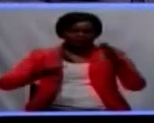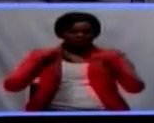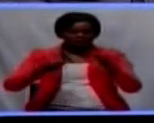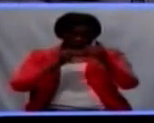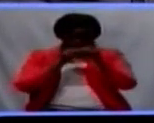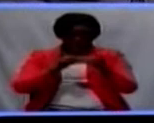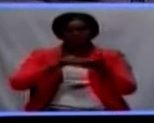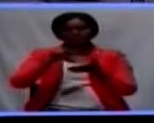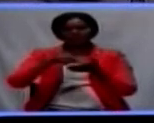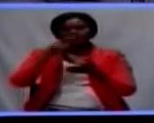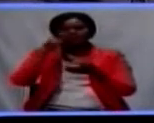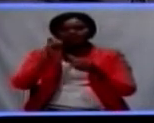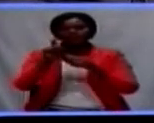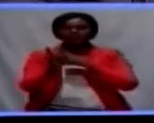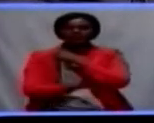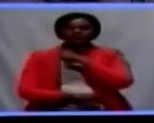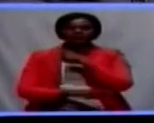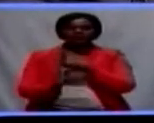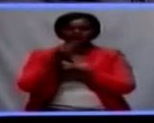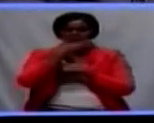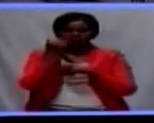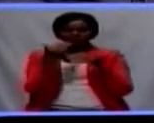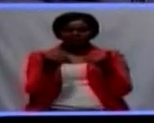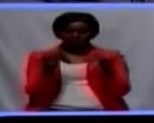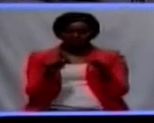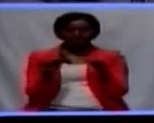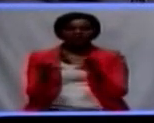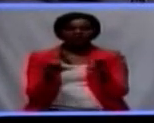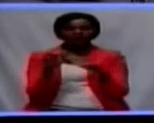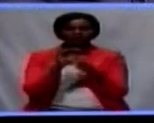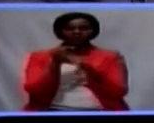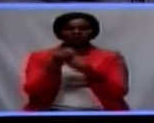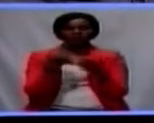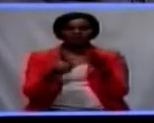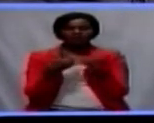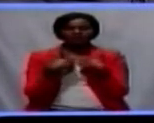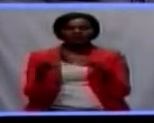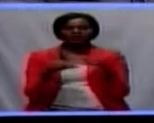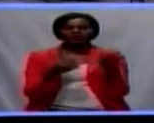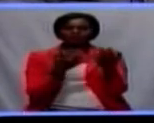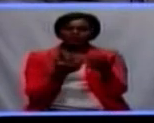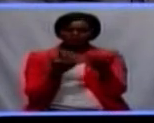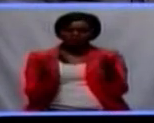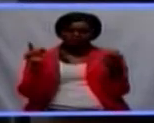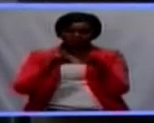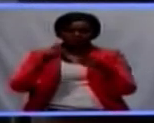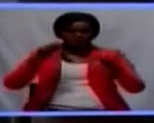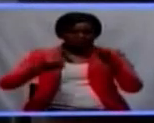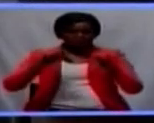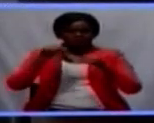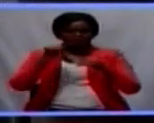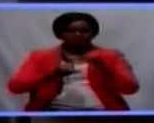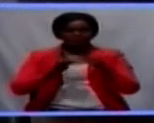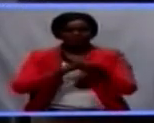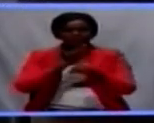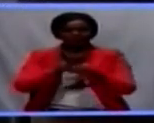penalties. So the best thing we can do, which we have done, is to wait until the court process is over. And when the